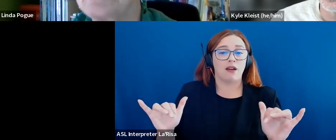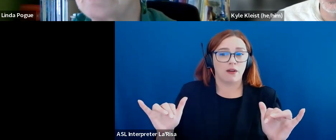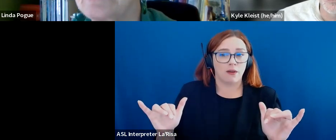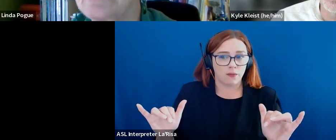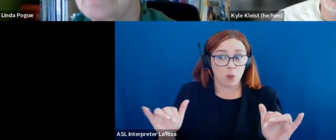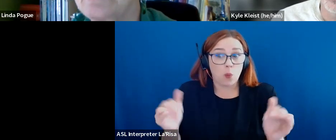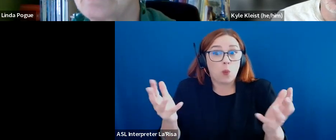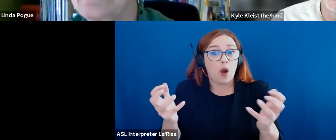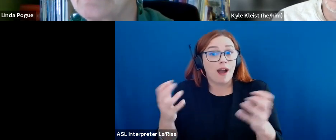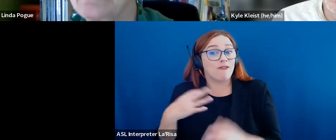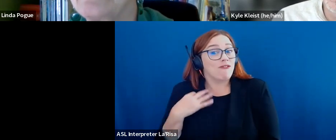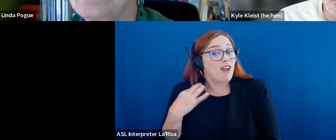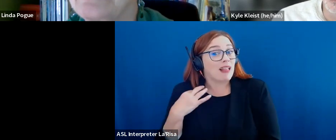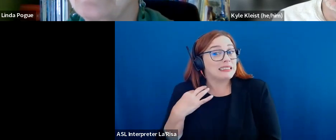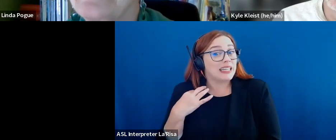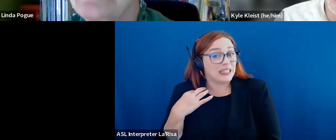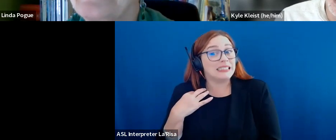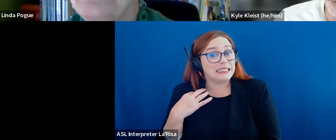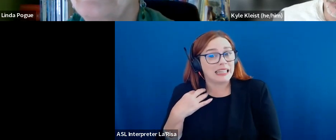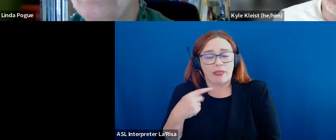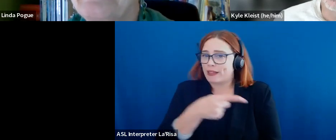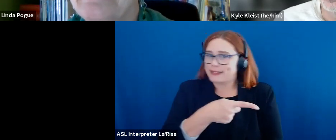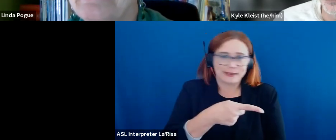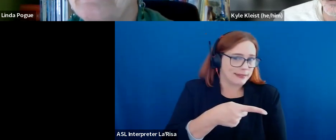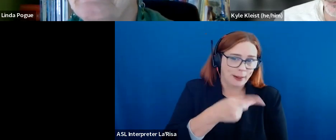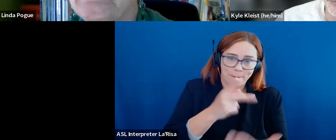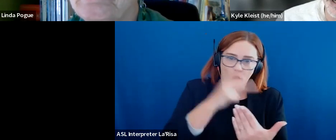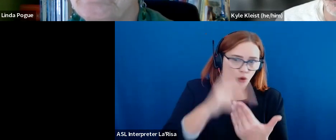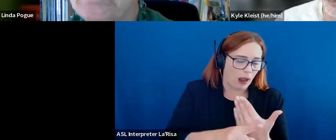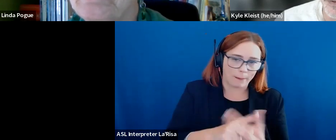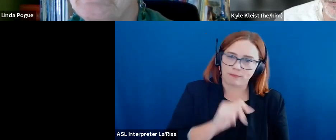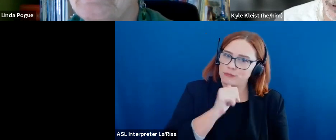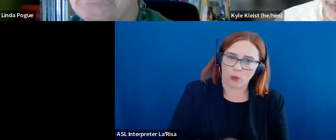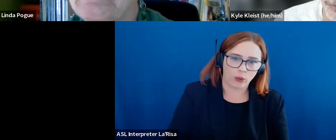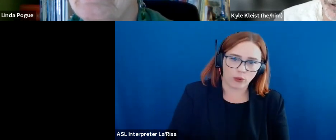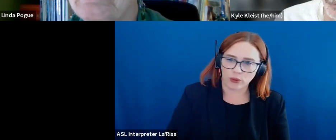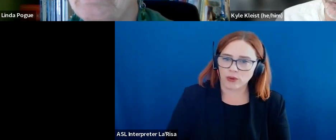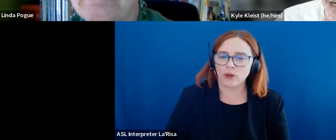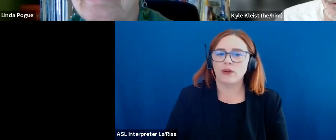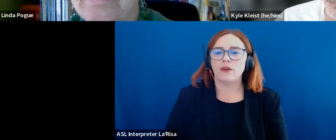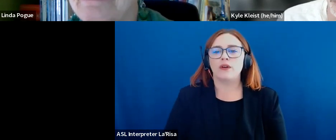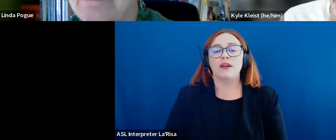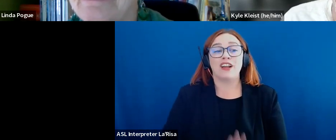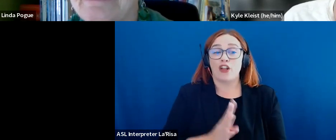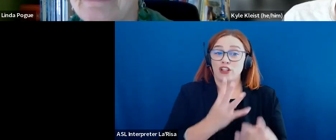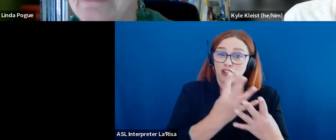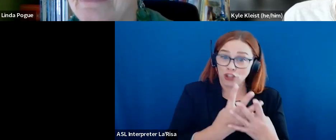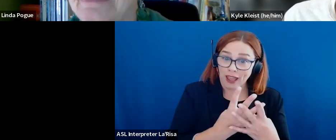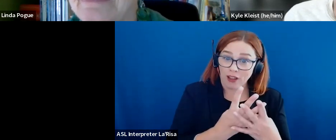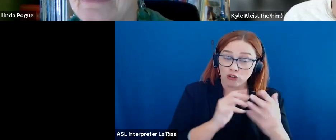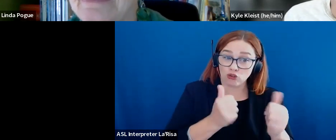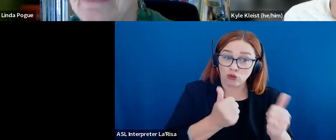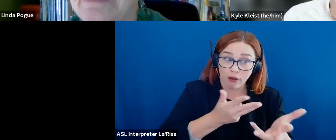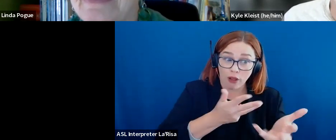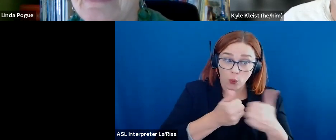not with this program. So, yeah. And it was, we tried to smooth things out with the jail, but they had their procedures and